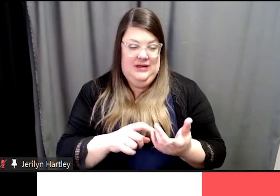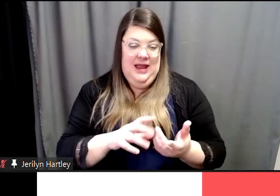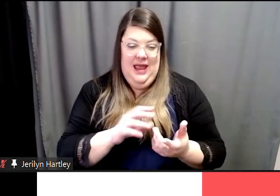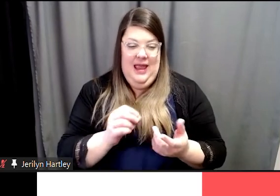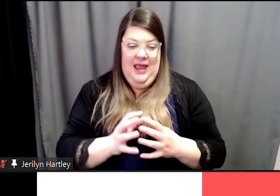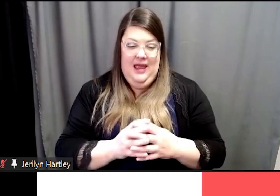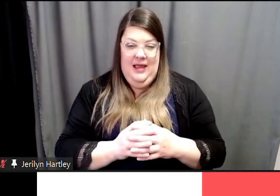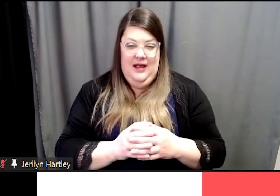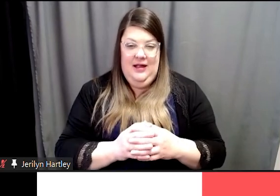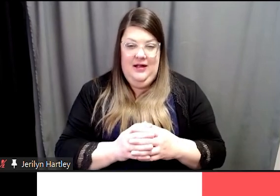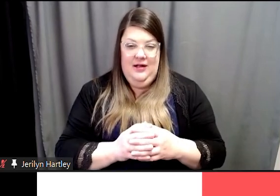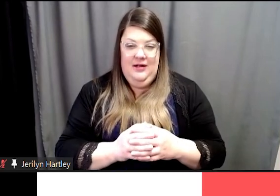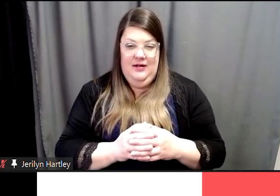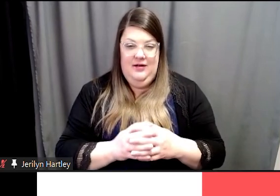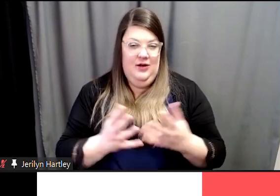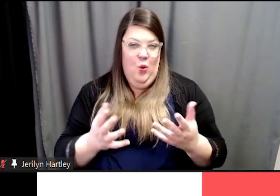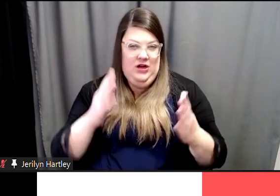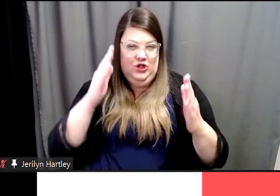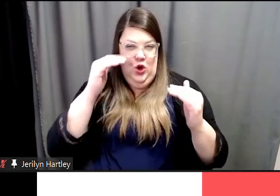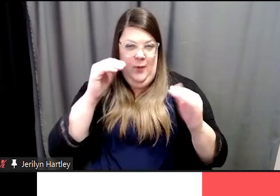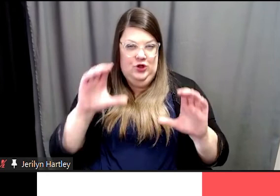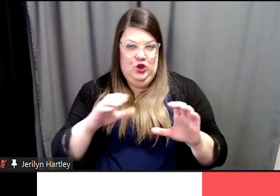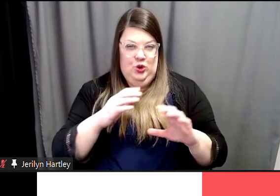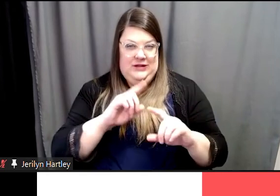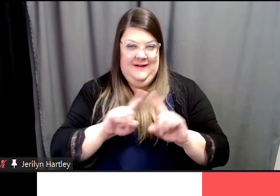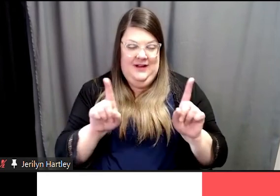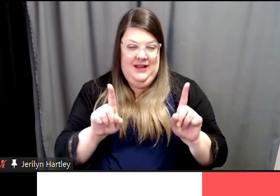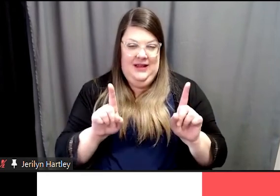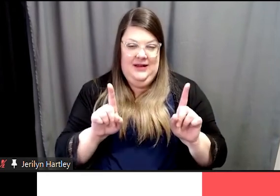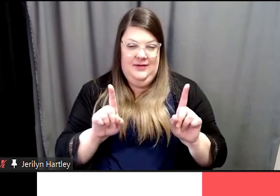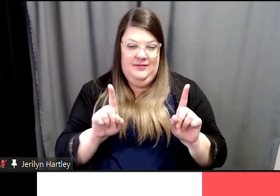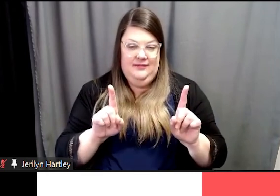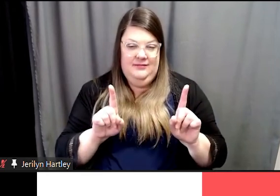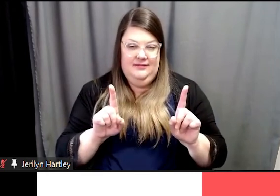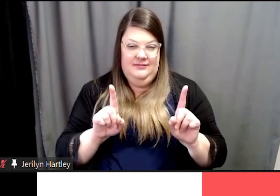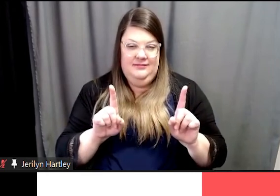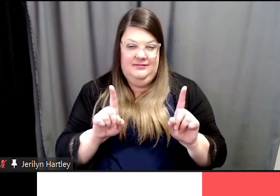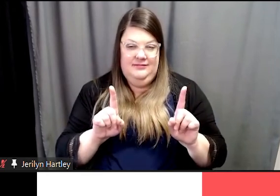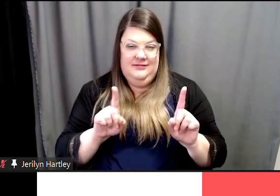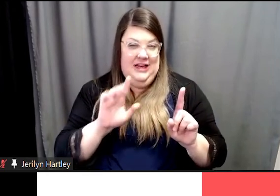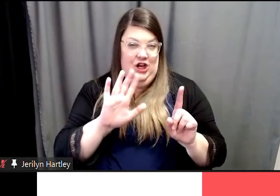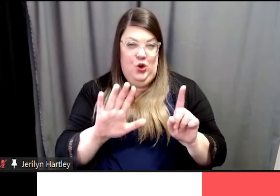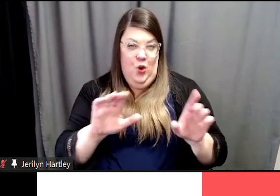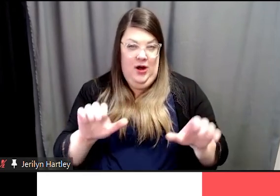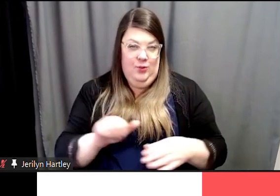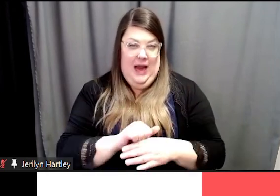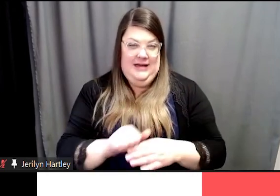And what do you hope to do differently in your